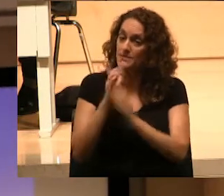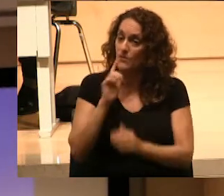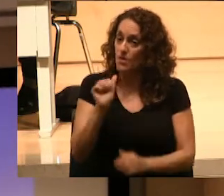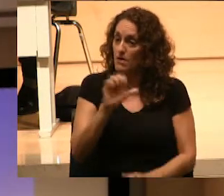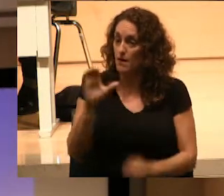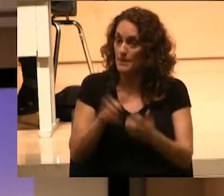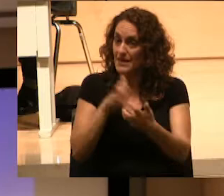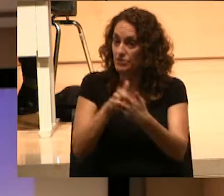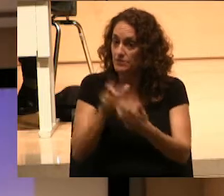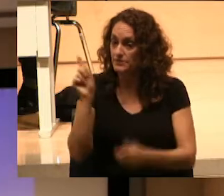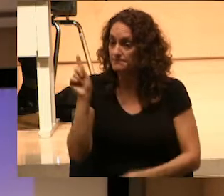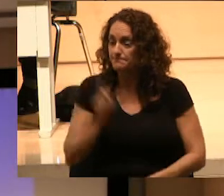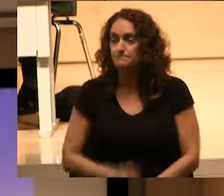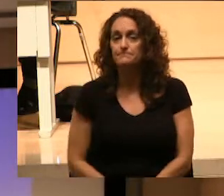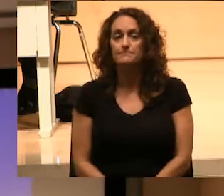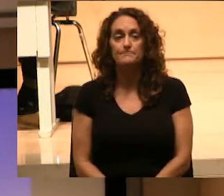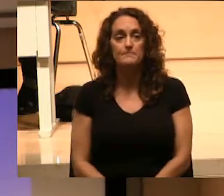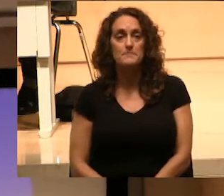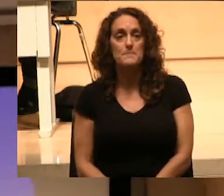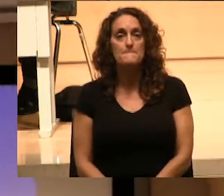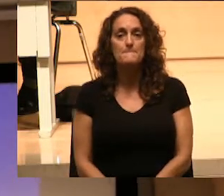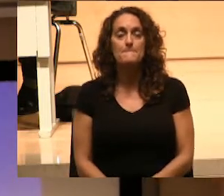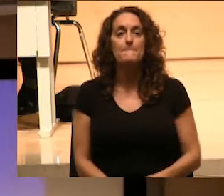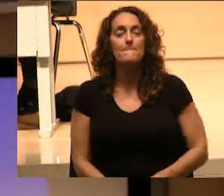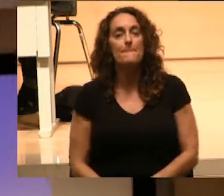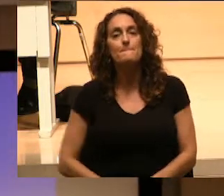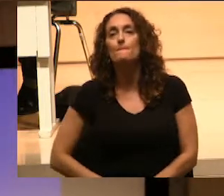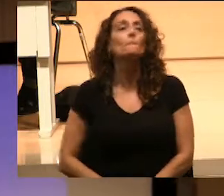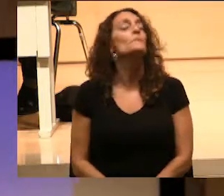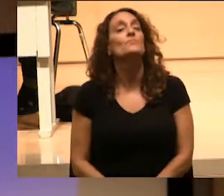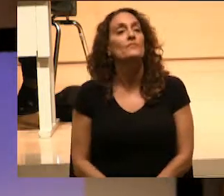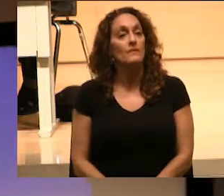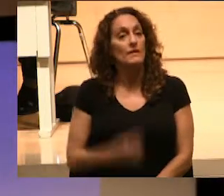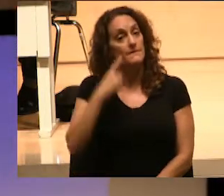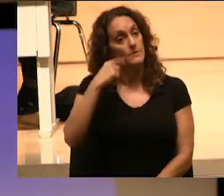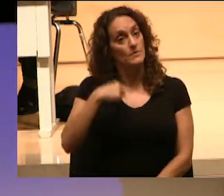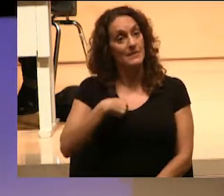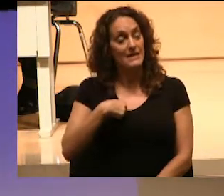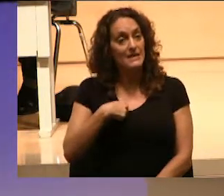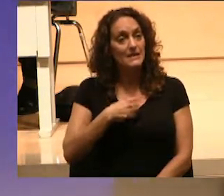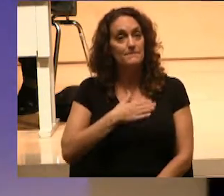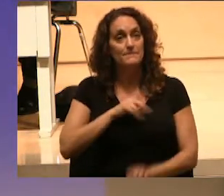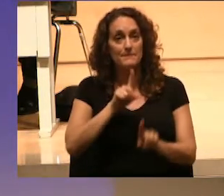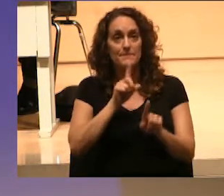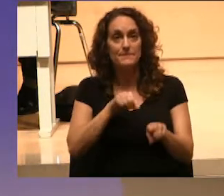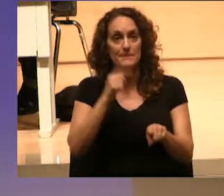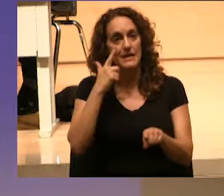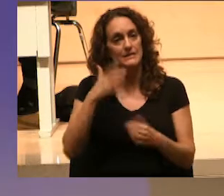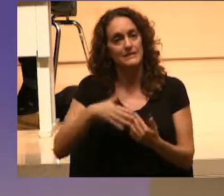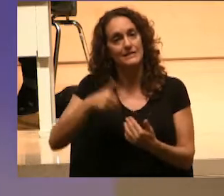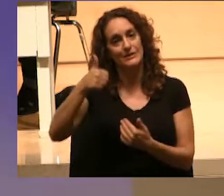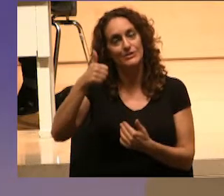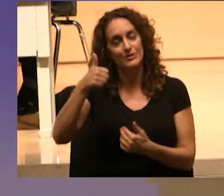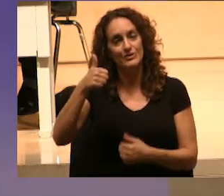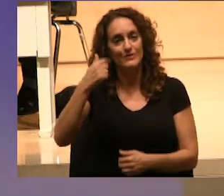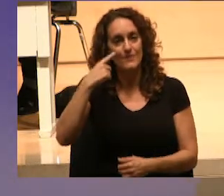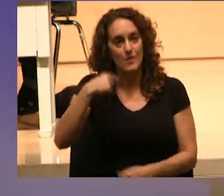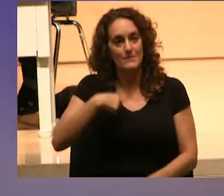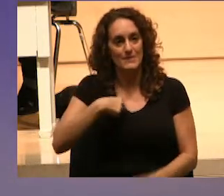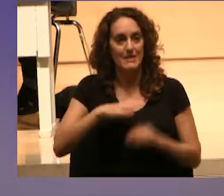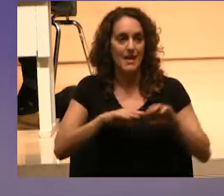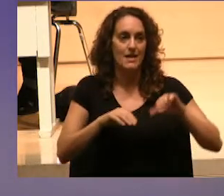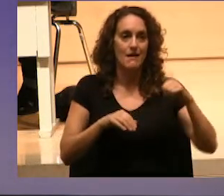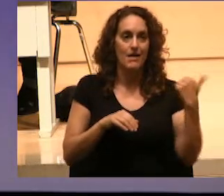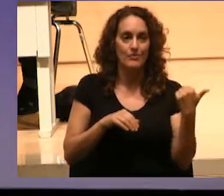So, is this on? Okay. Yeah, you know, I can answer for me because it's much easier for me than a lot